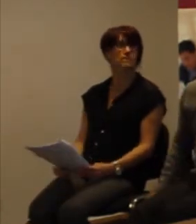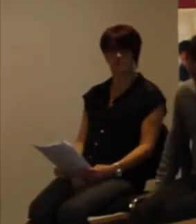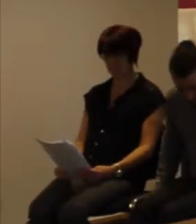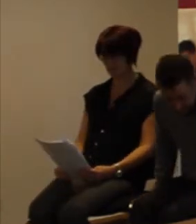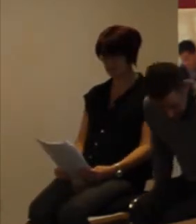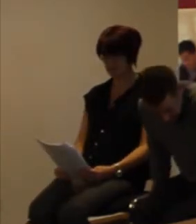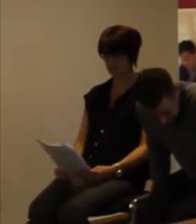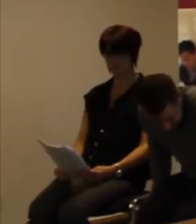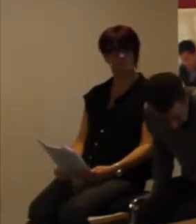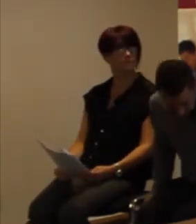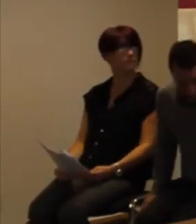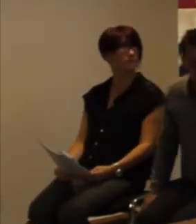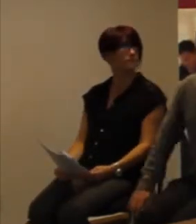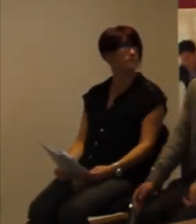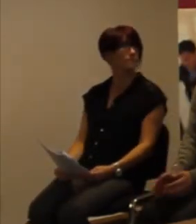Okay.